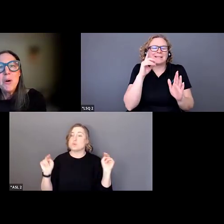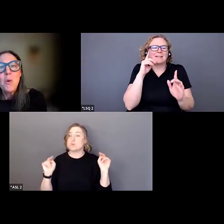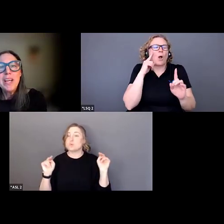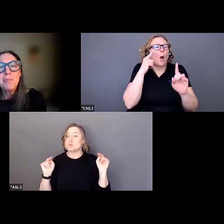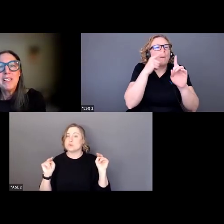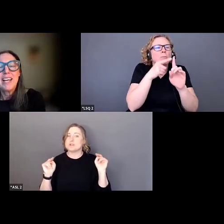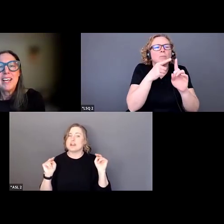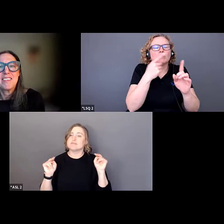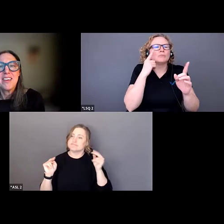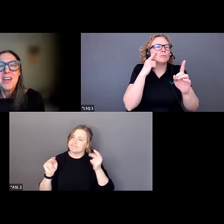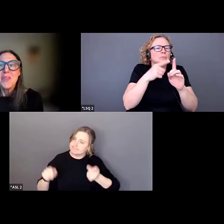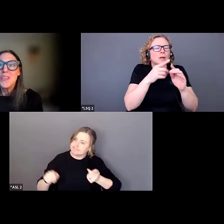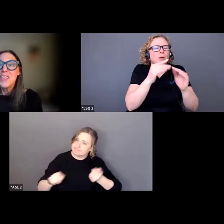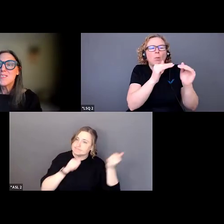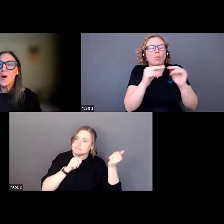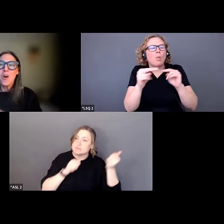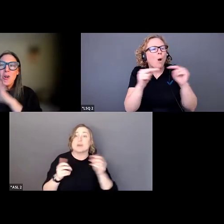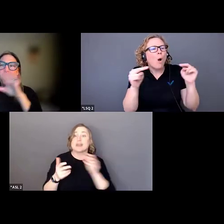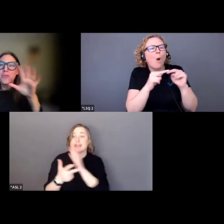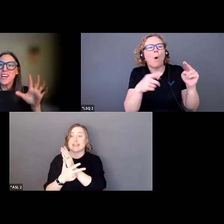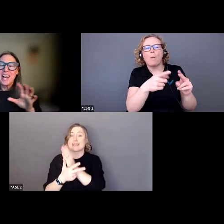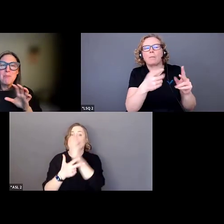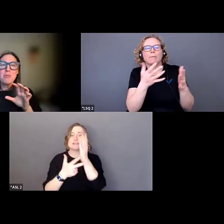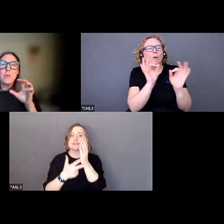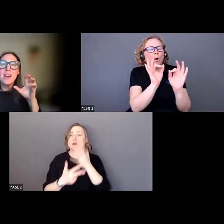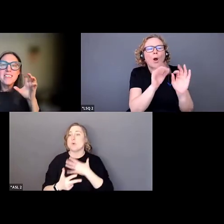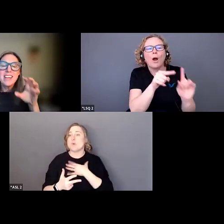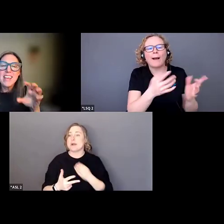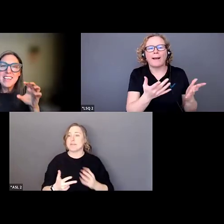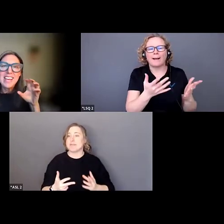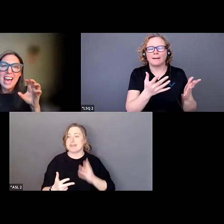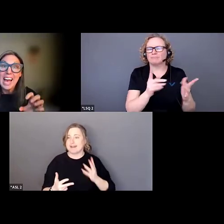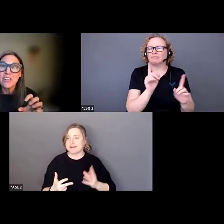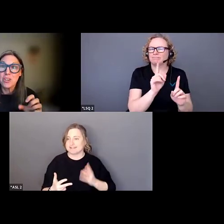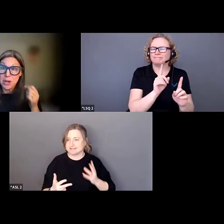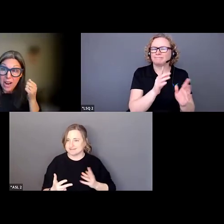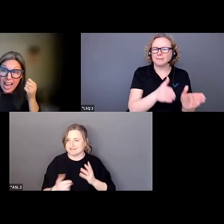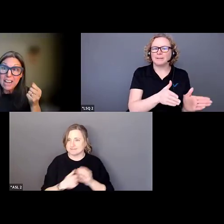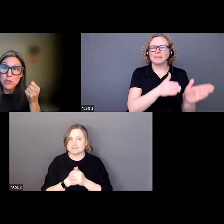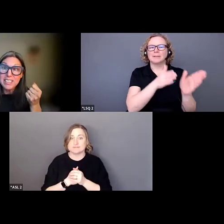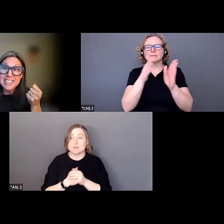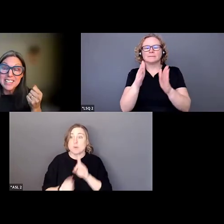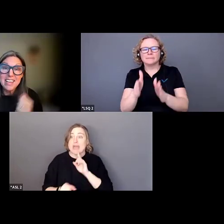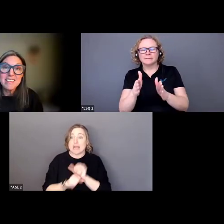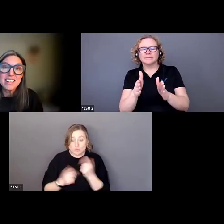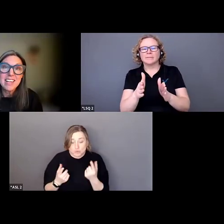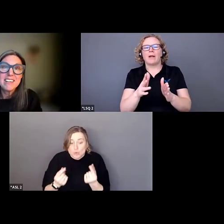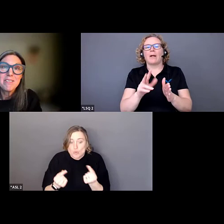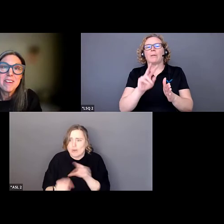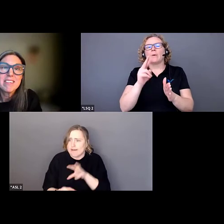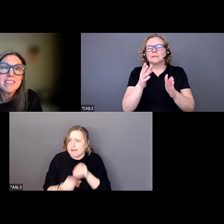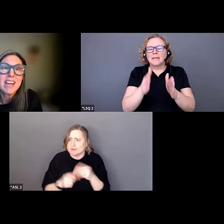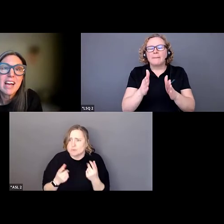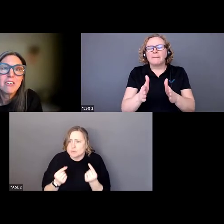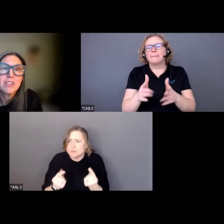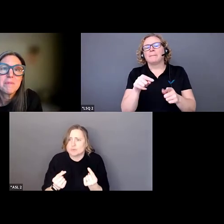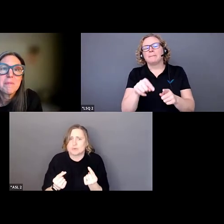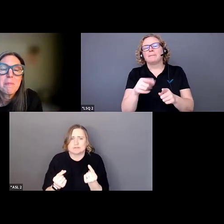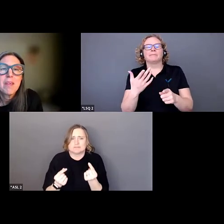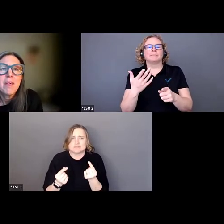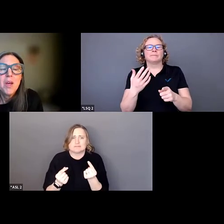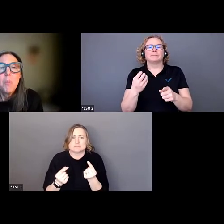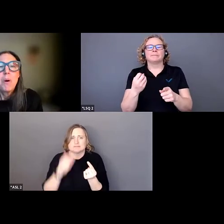And what about white polites? These are all those times when we are taking action, we are actually engaging in anti-racist